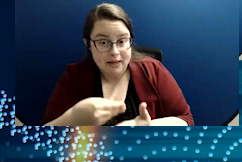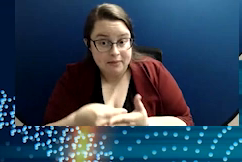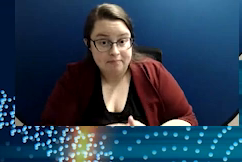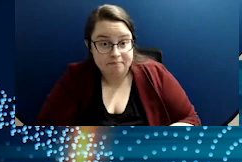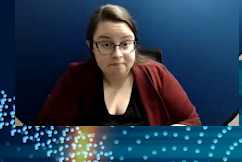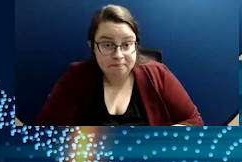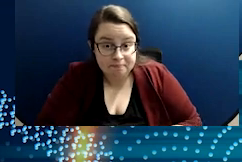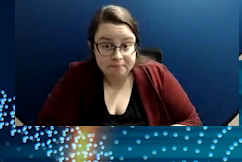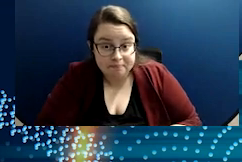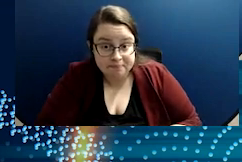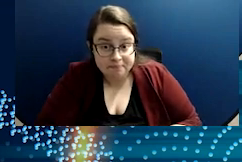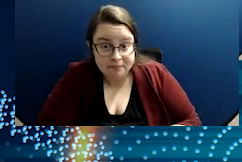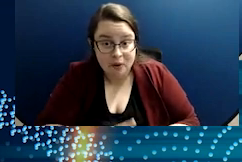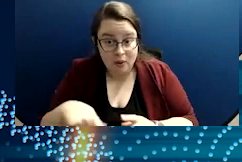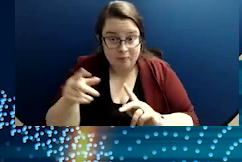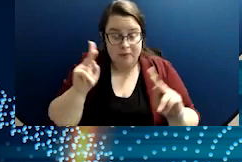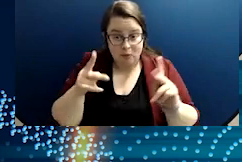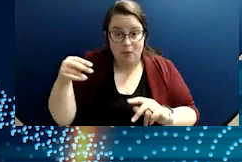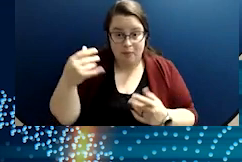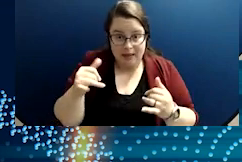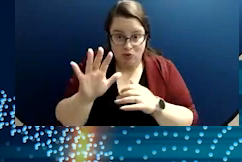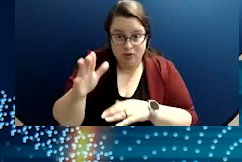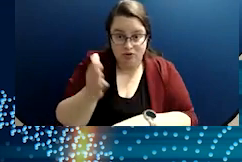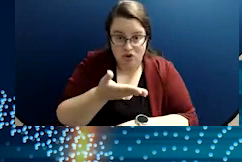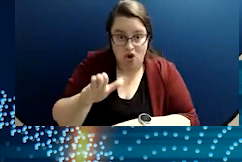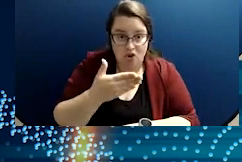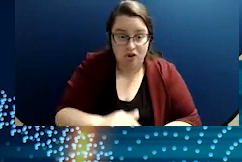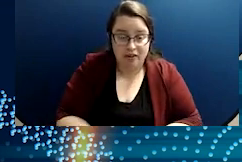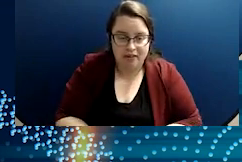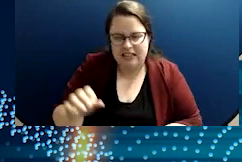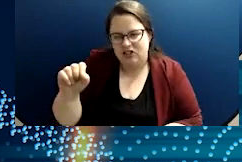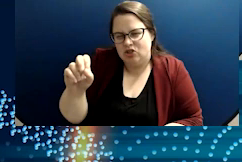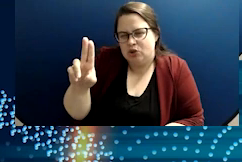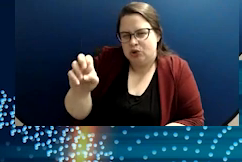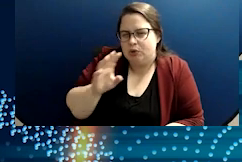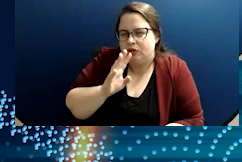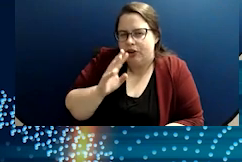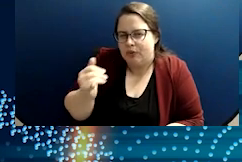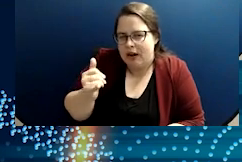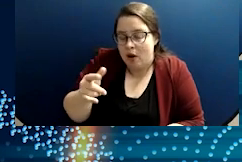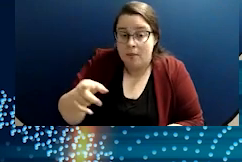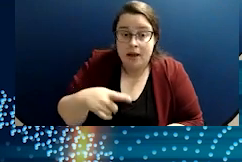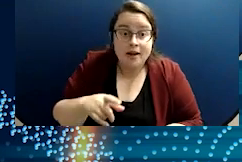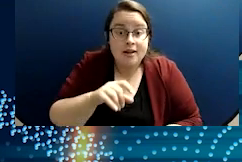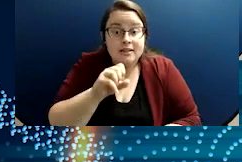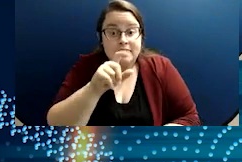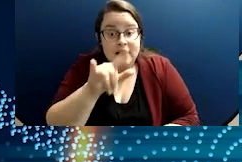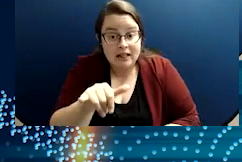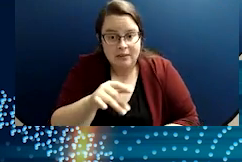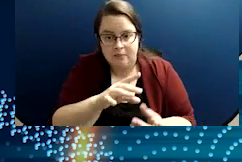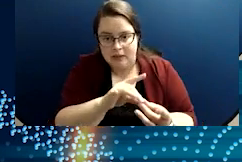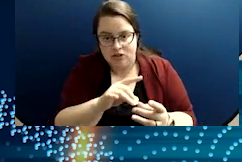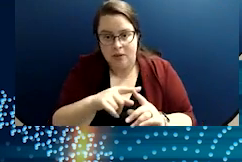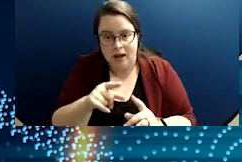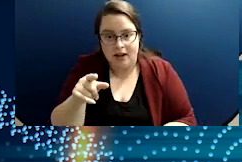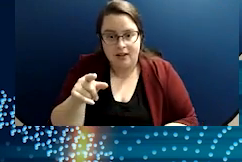when people play your song. And Sally had spoken about this earlier as well too, but one of the trends that I'm seeing in a